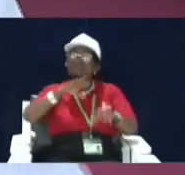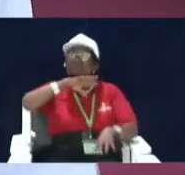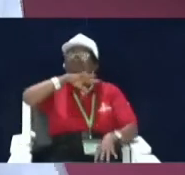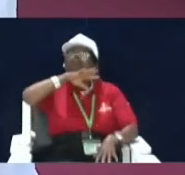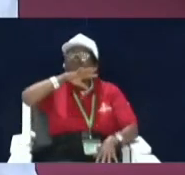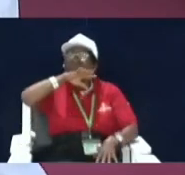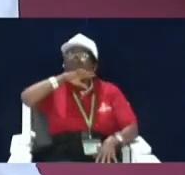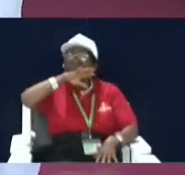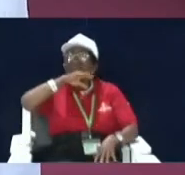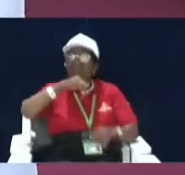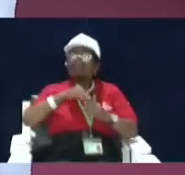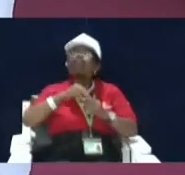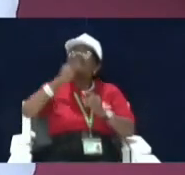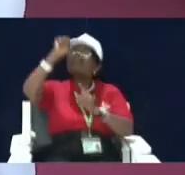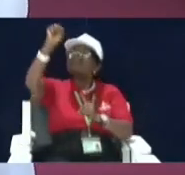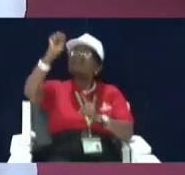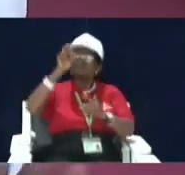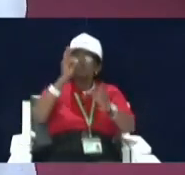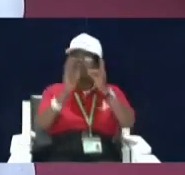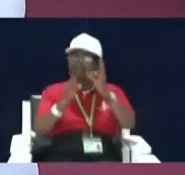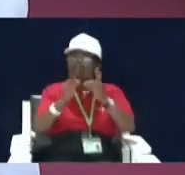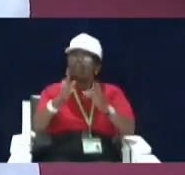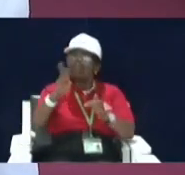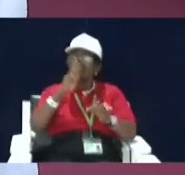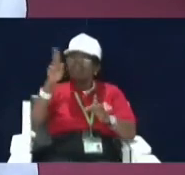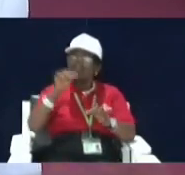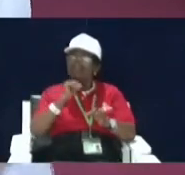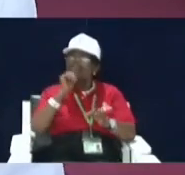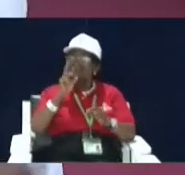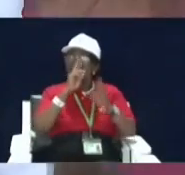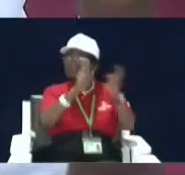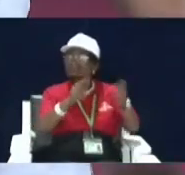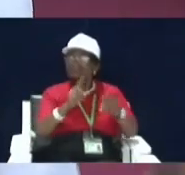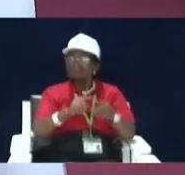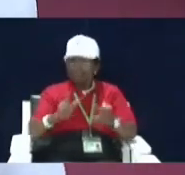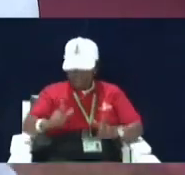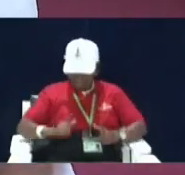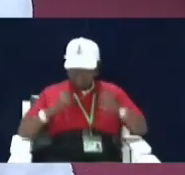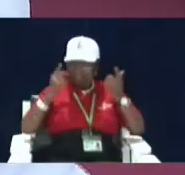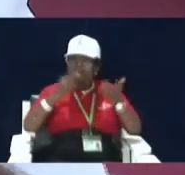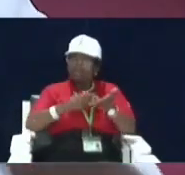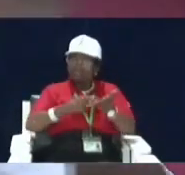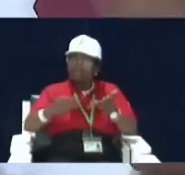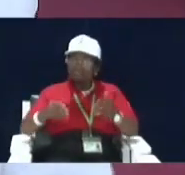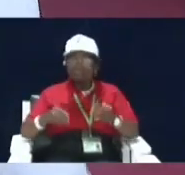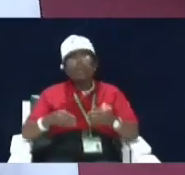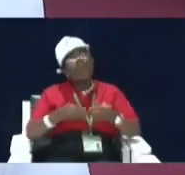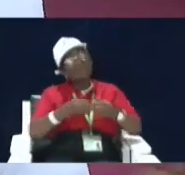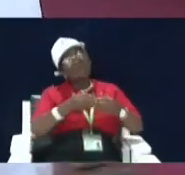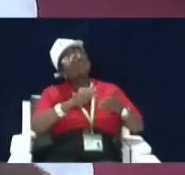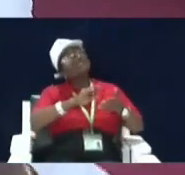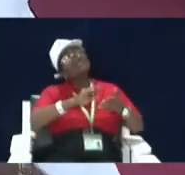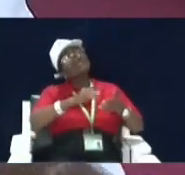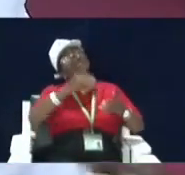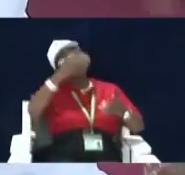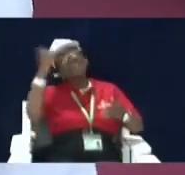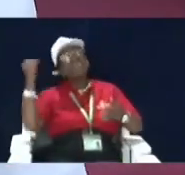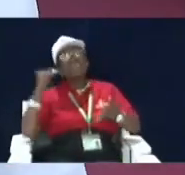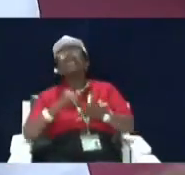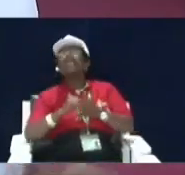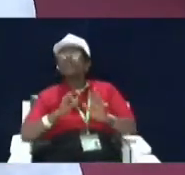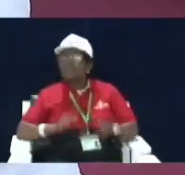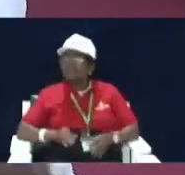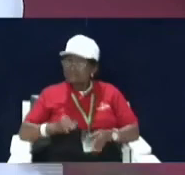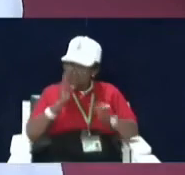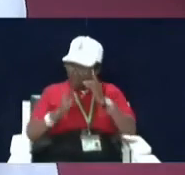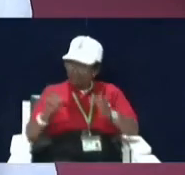If you are not ready to live holy, forget it. You can get, if you want your child, go to the Babalawo. He will